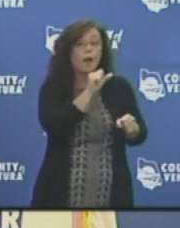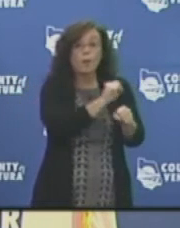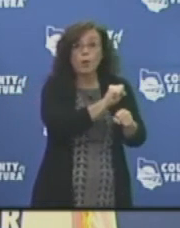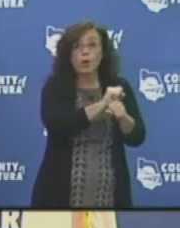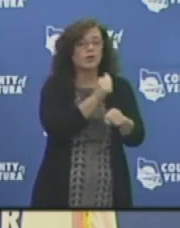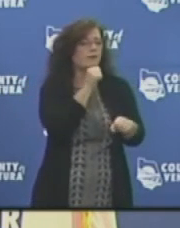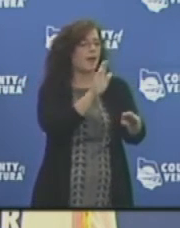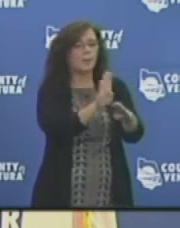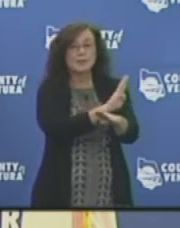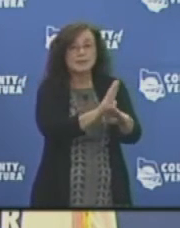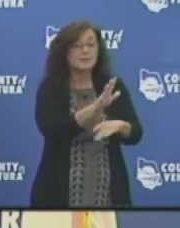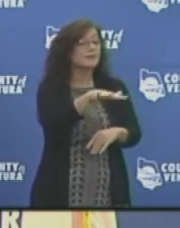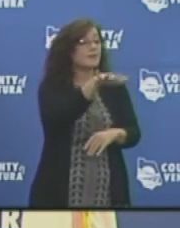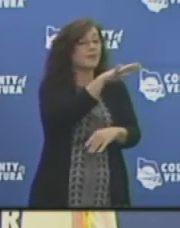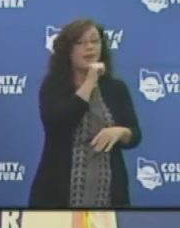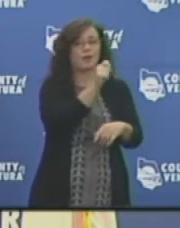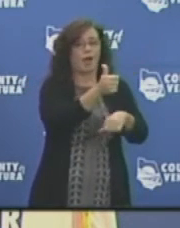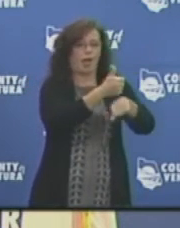help us with that.